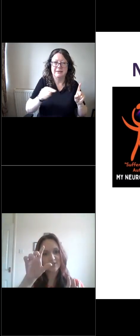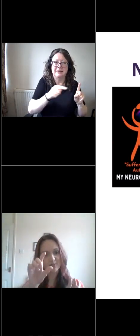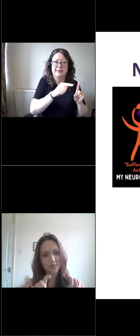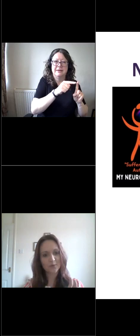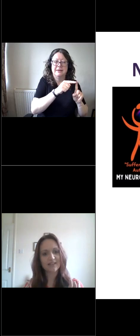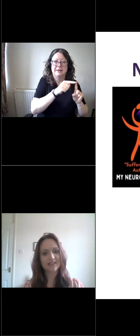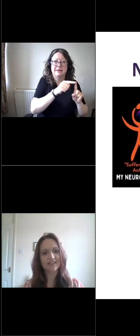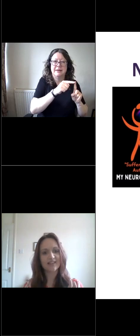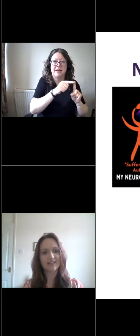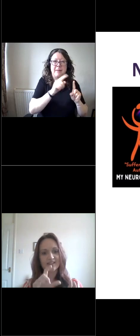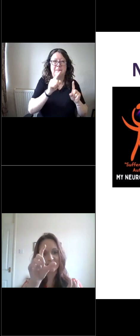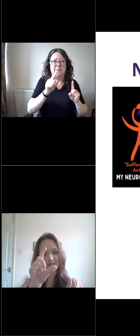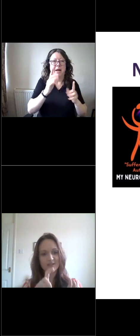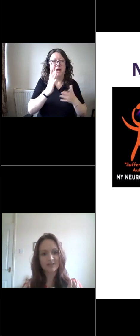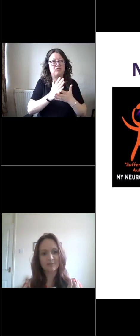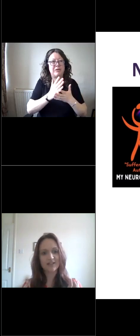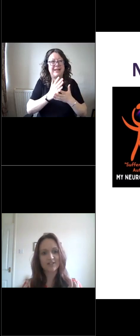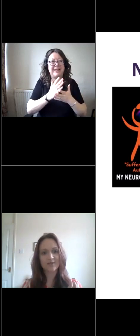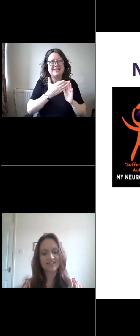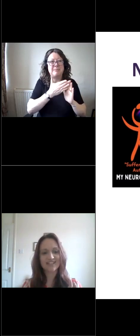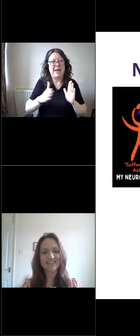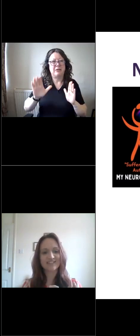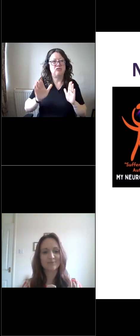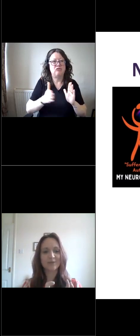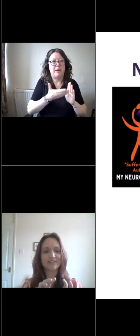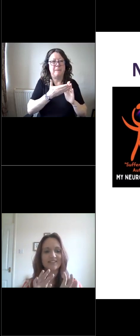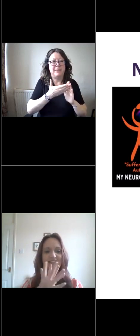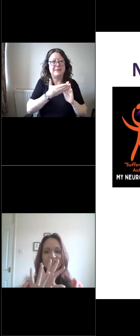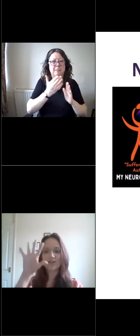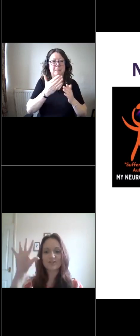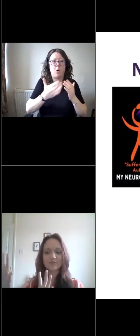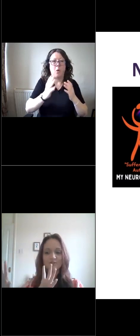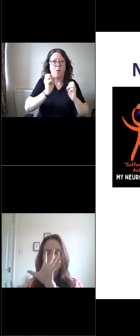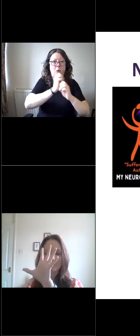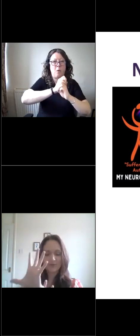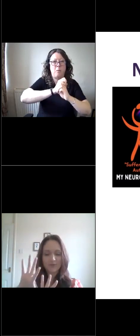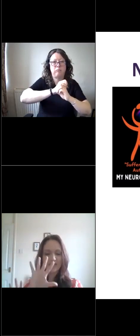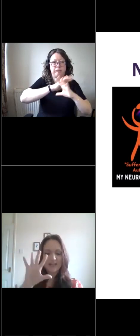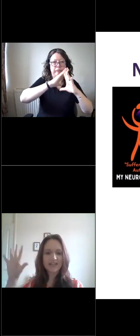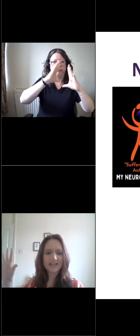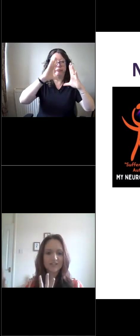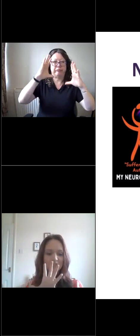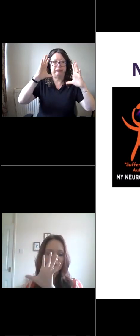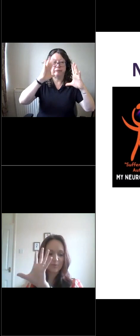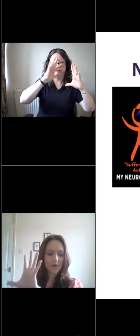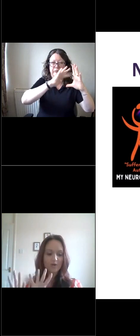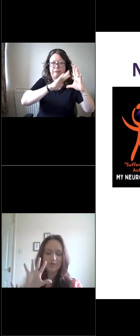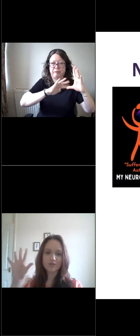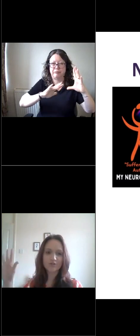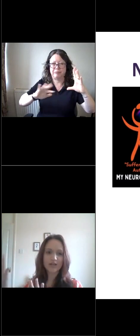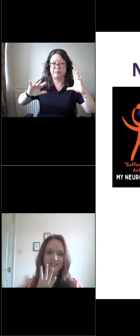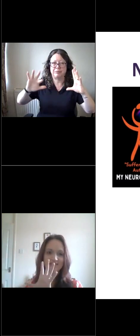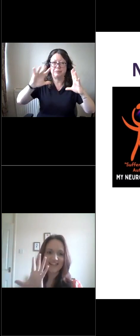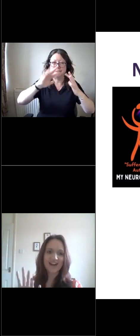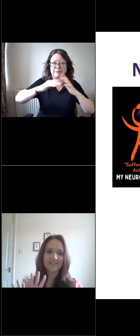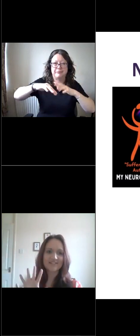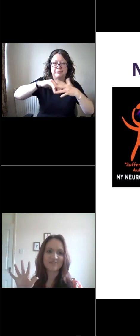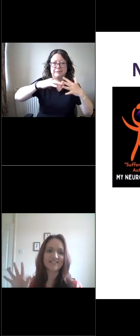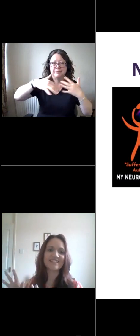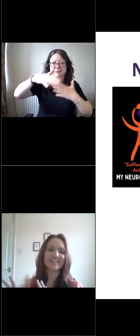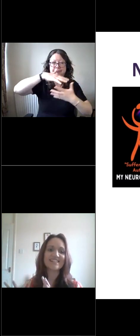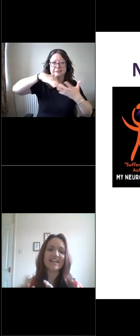a spectrum, so more like the thing, the picture underneath this one, lots of different interwoven traits